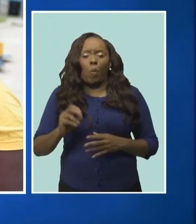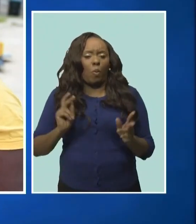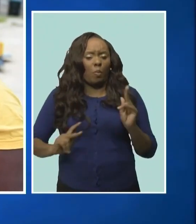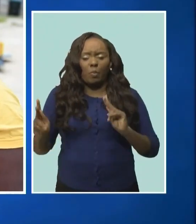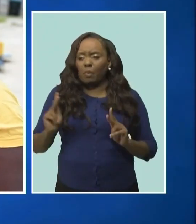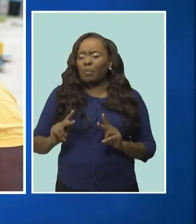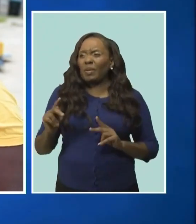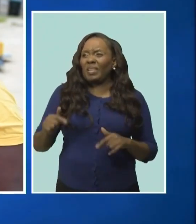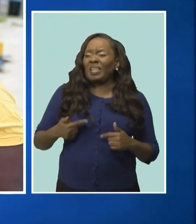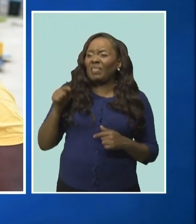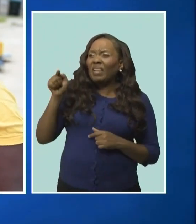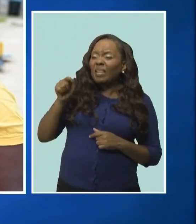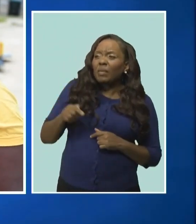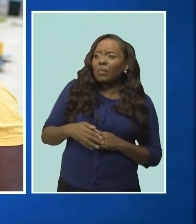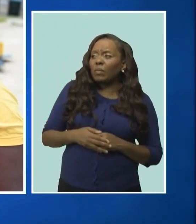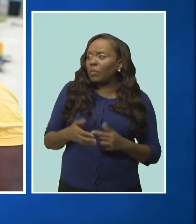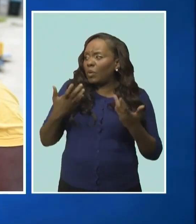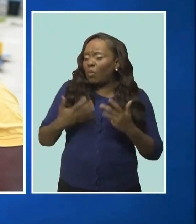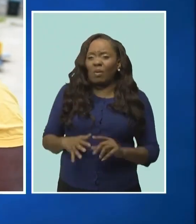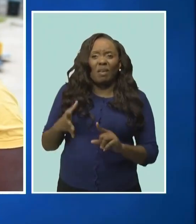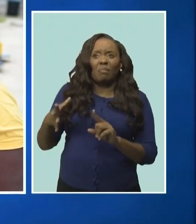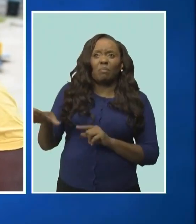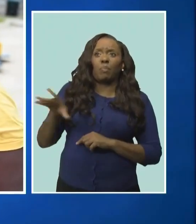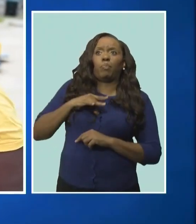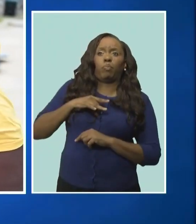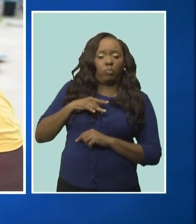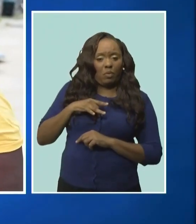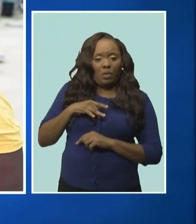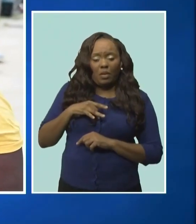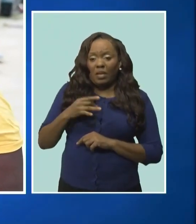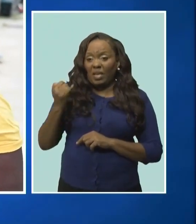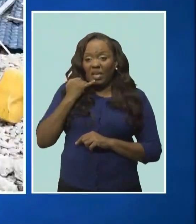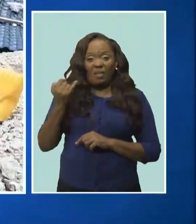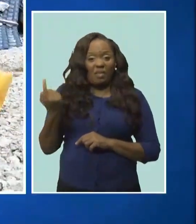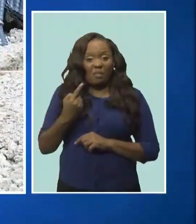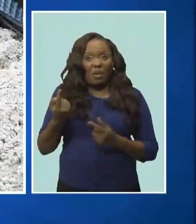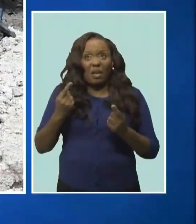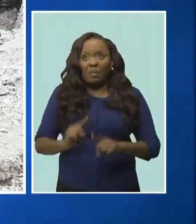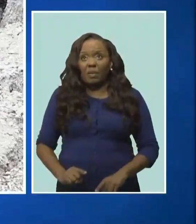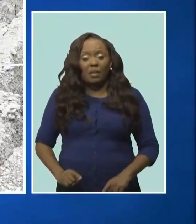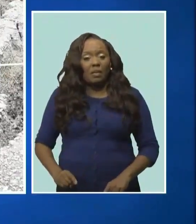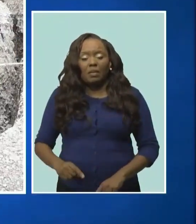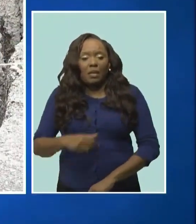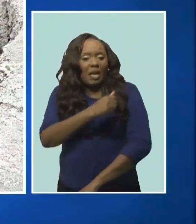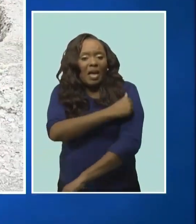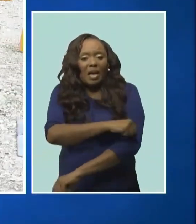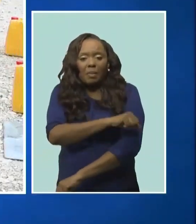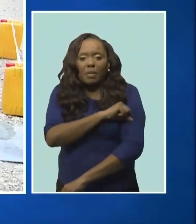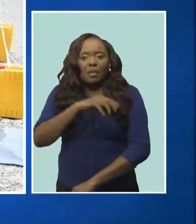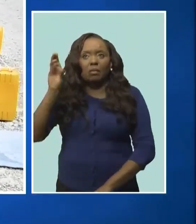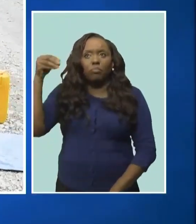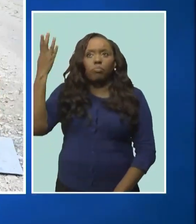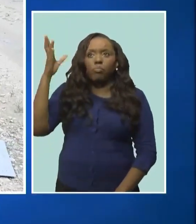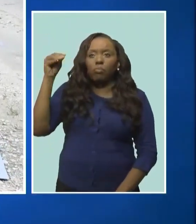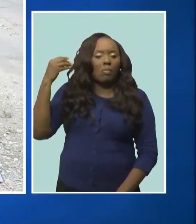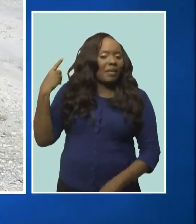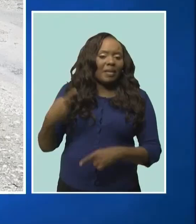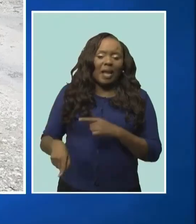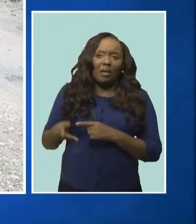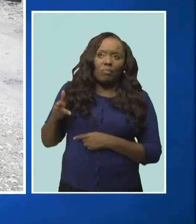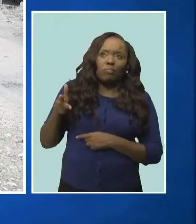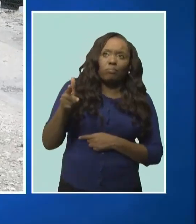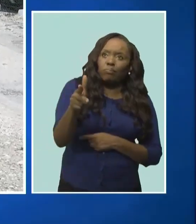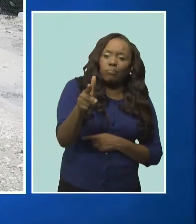to get dengue. And if something has to happen, God forbid, the ambulance cannot even get across there like that, because look at the state of the road. We get 2 or 3 more days of